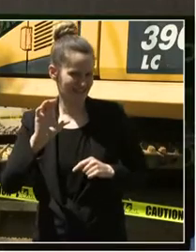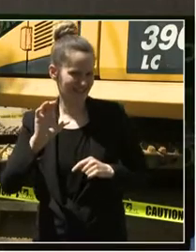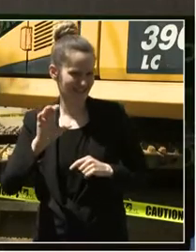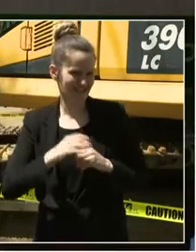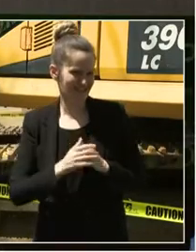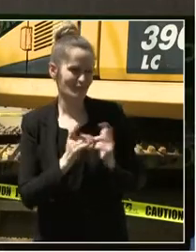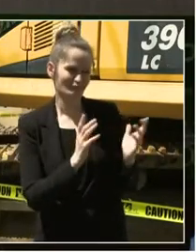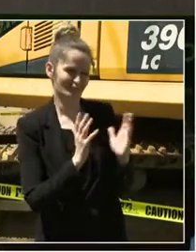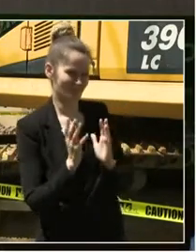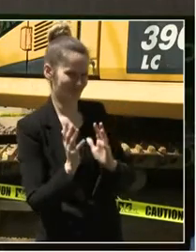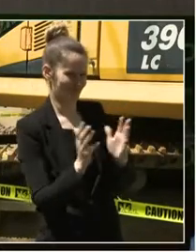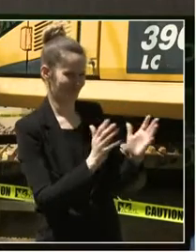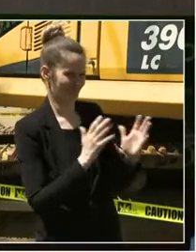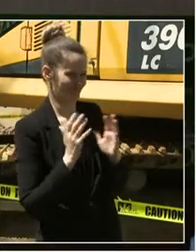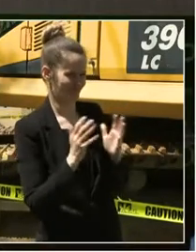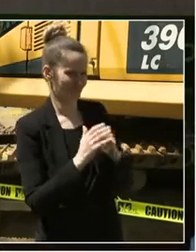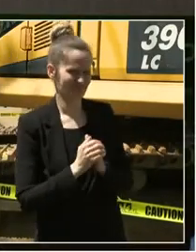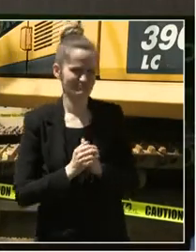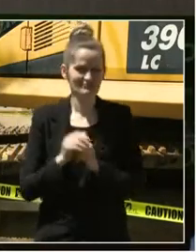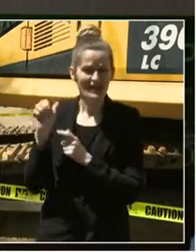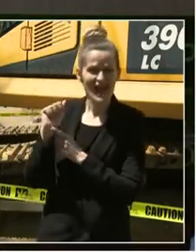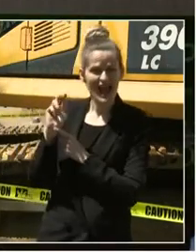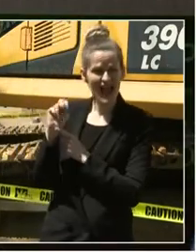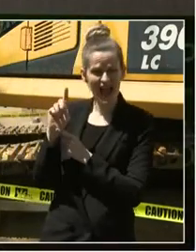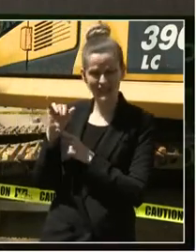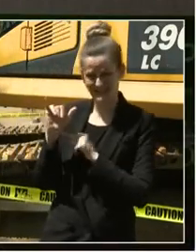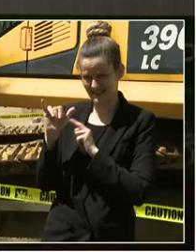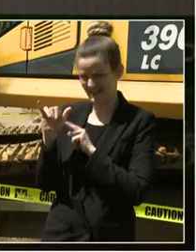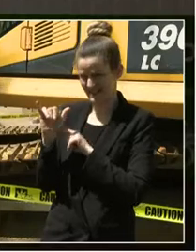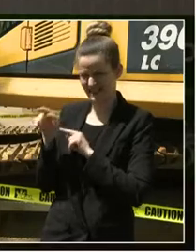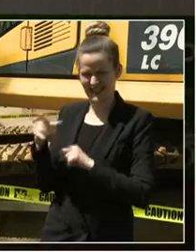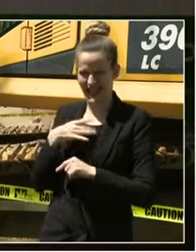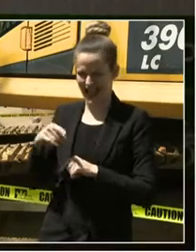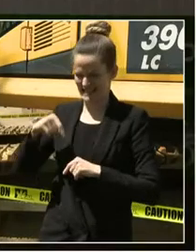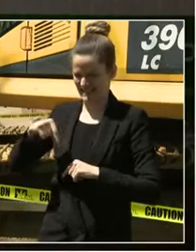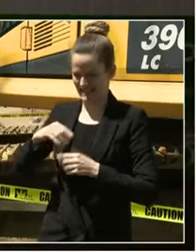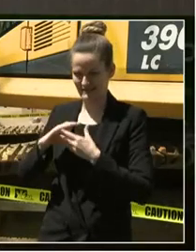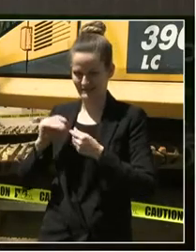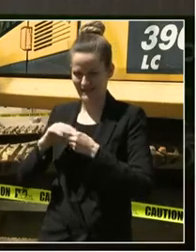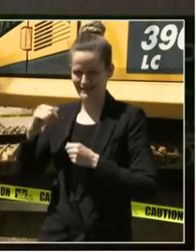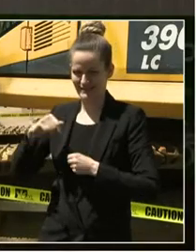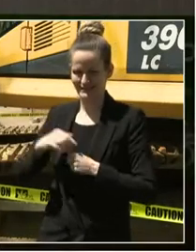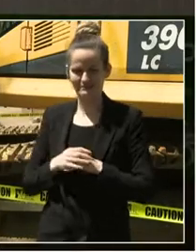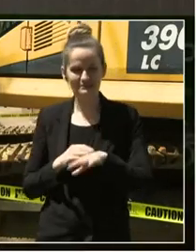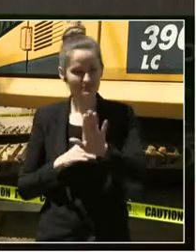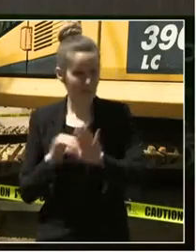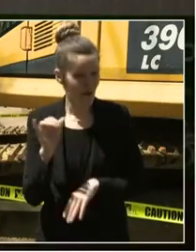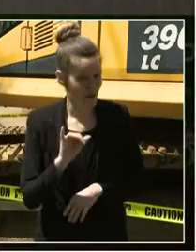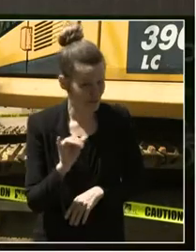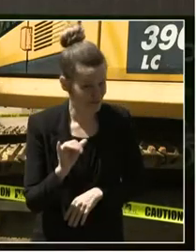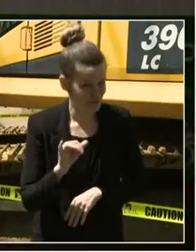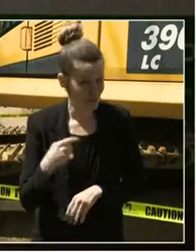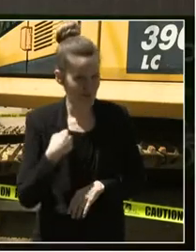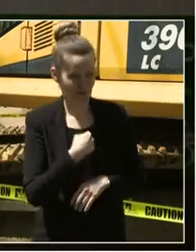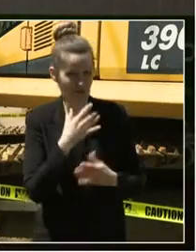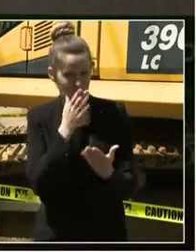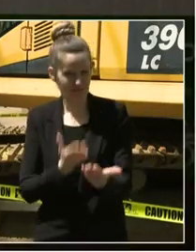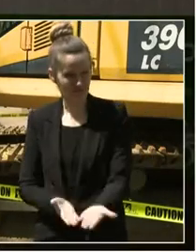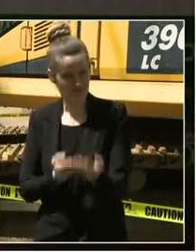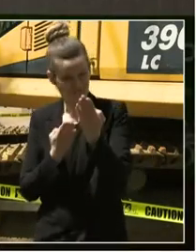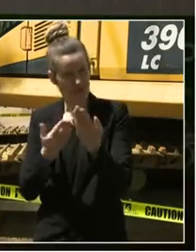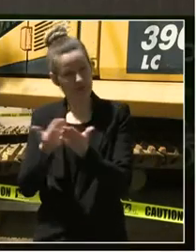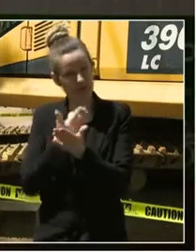And Andy likes this part, I know, because we are also proposing a brand new $11.5